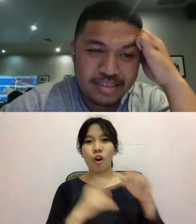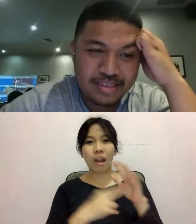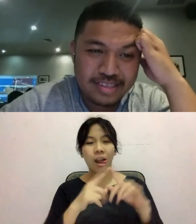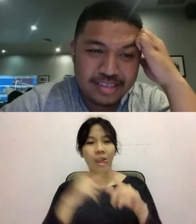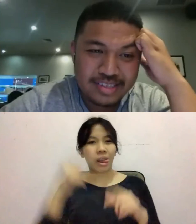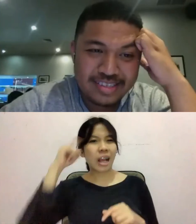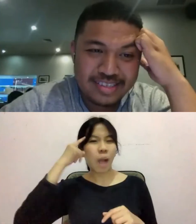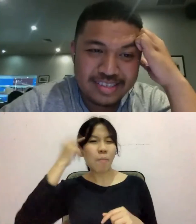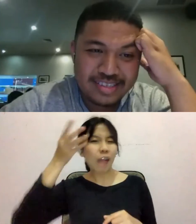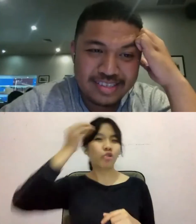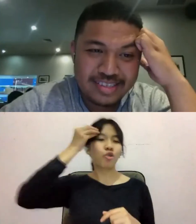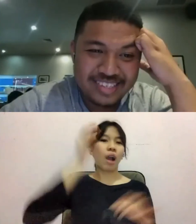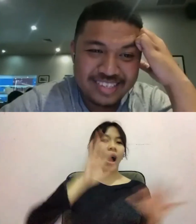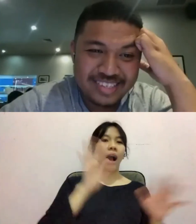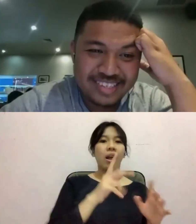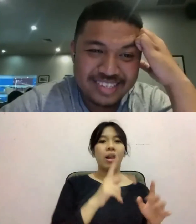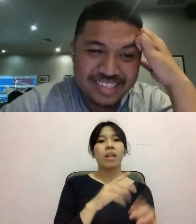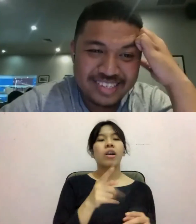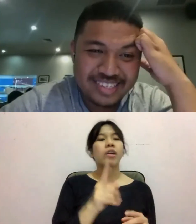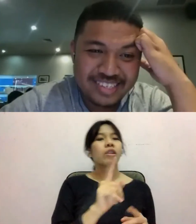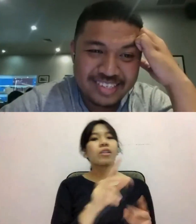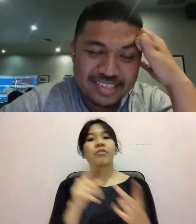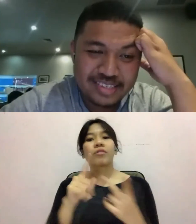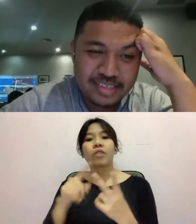Khozy, what do you think about?